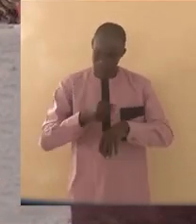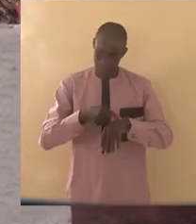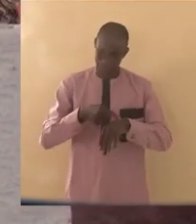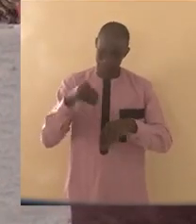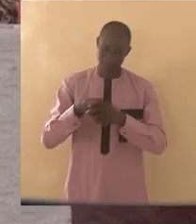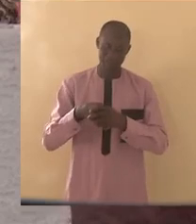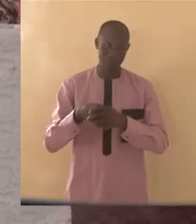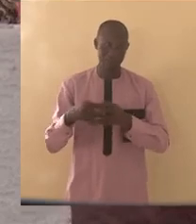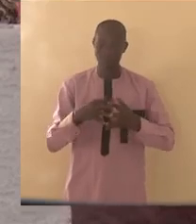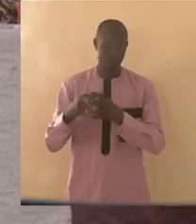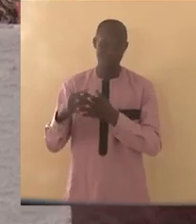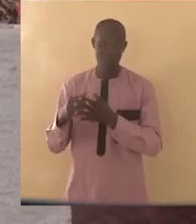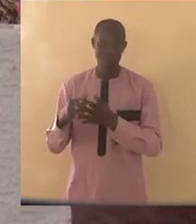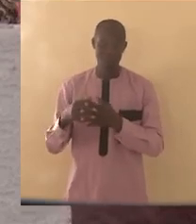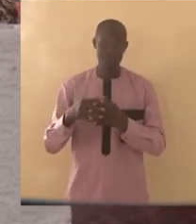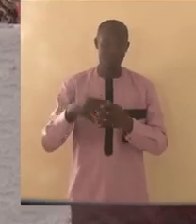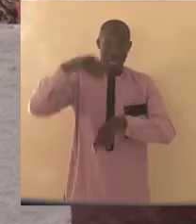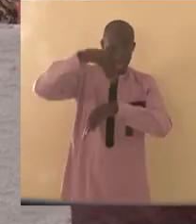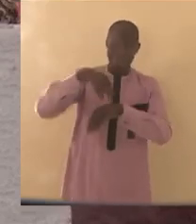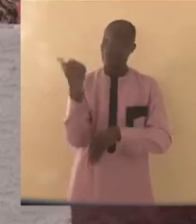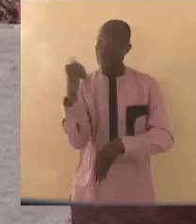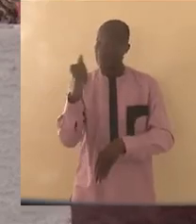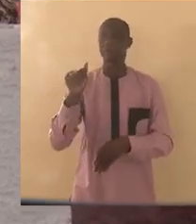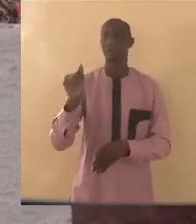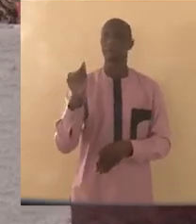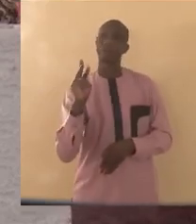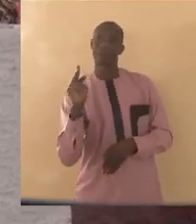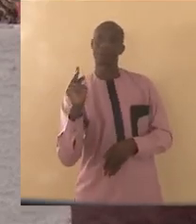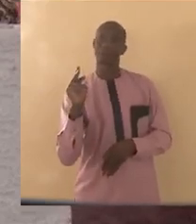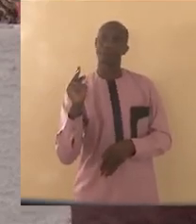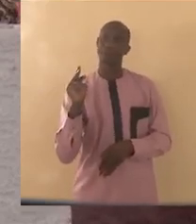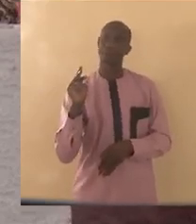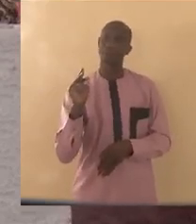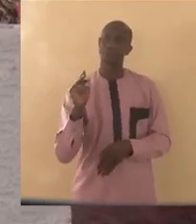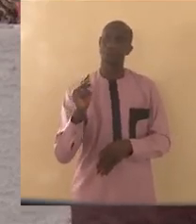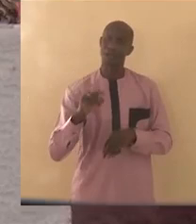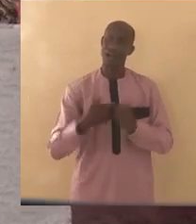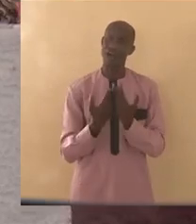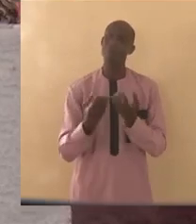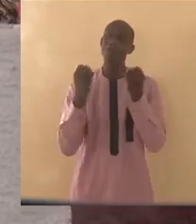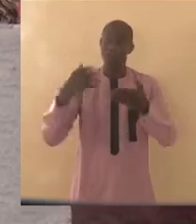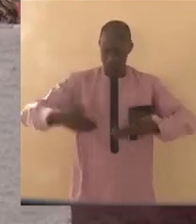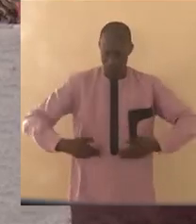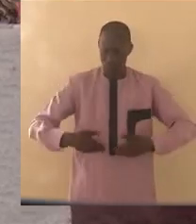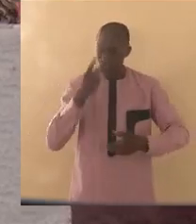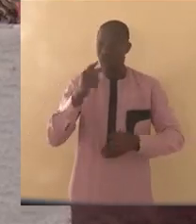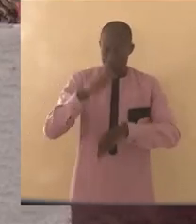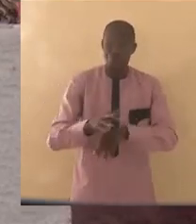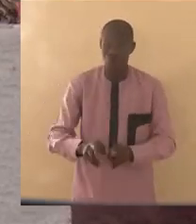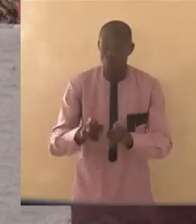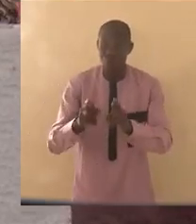lived briefly in Washington, D.C., and I'm saying at 10 a.m., how many young people can you see on the